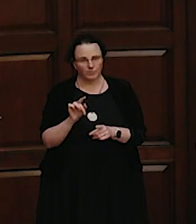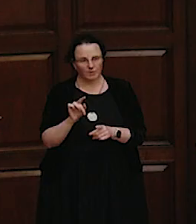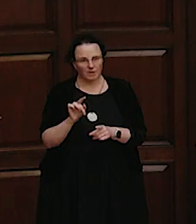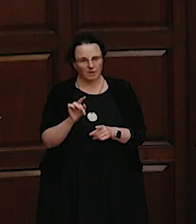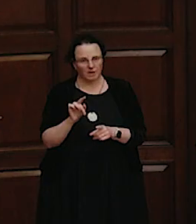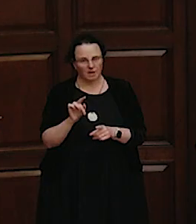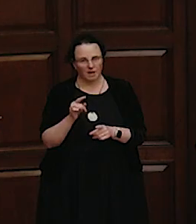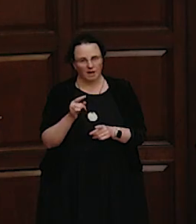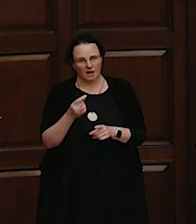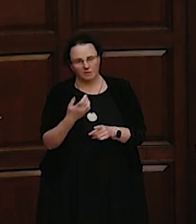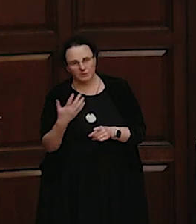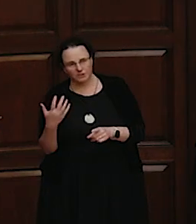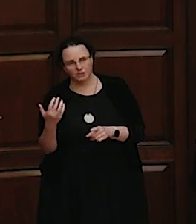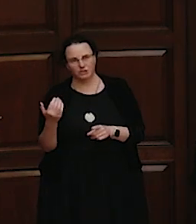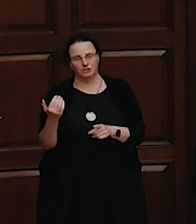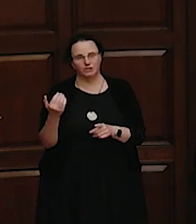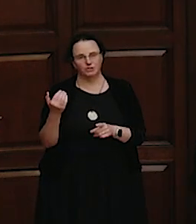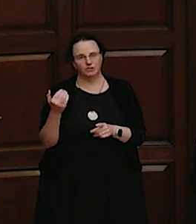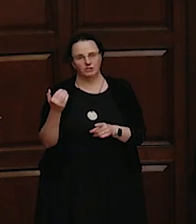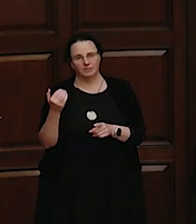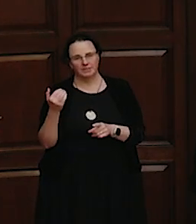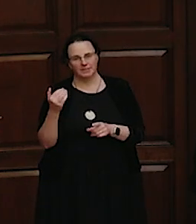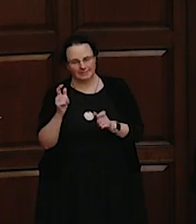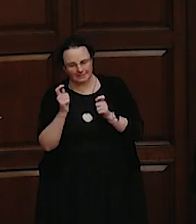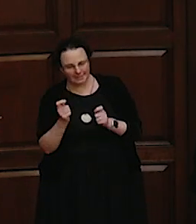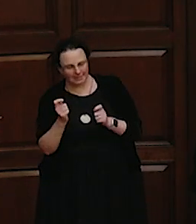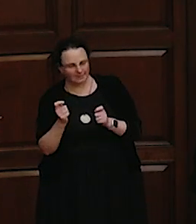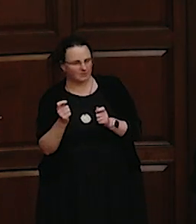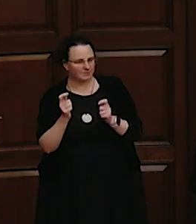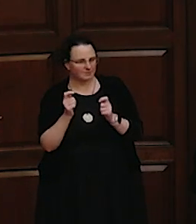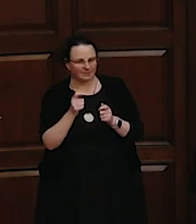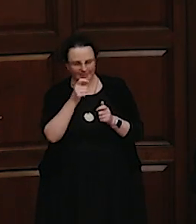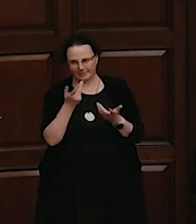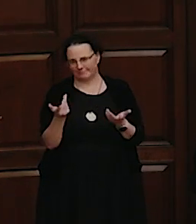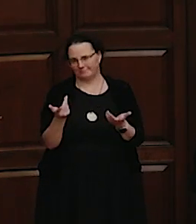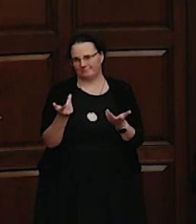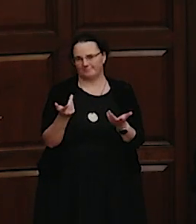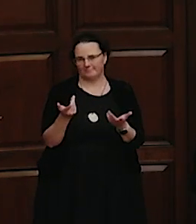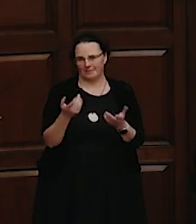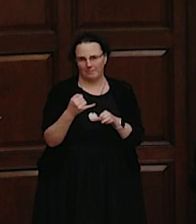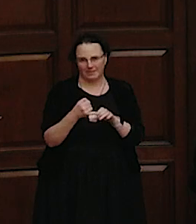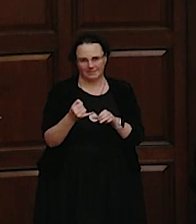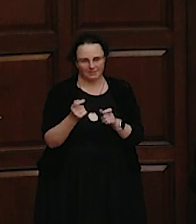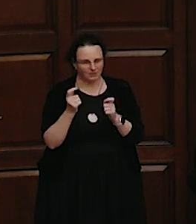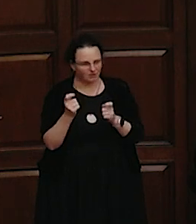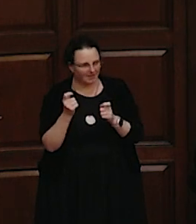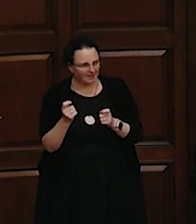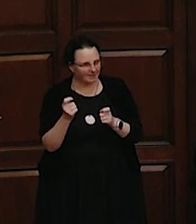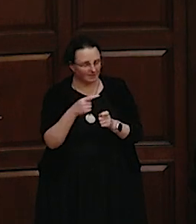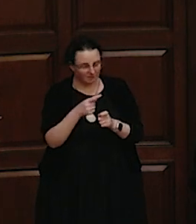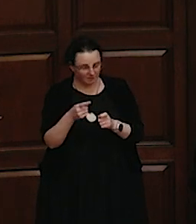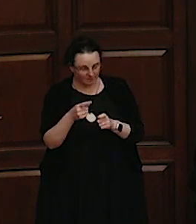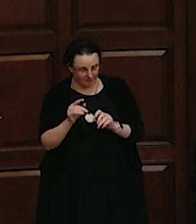education that is done in kind of medical schools and other healthcare settings around Sjögren's.